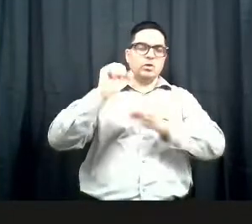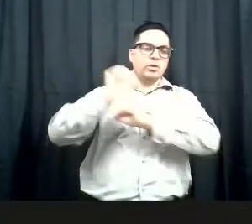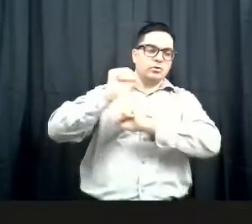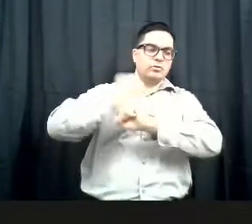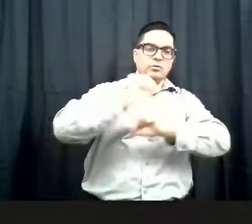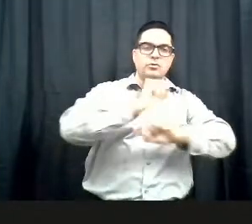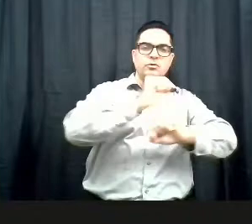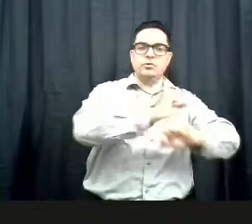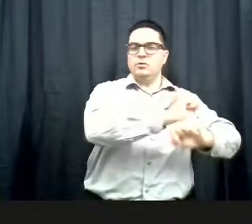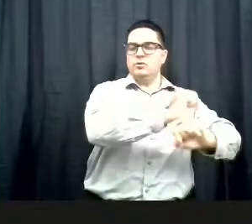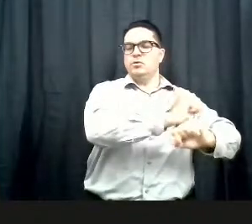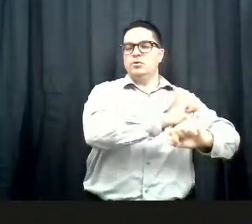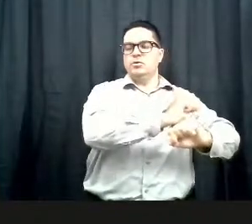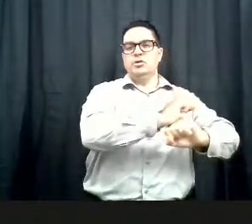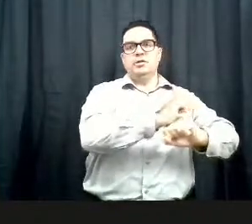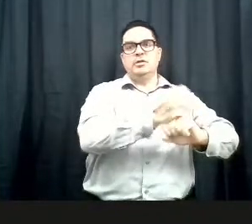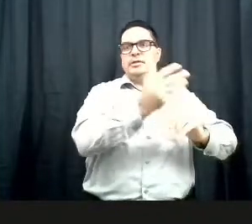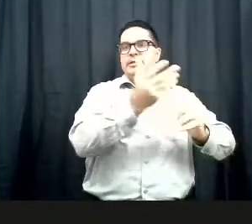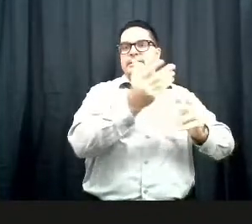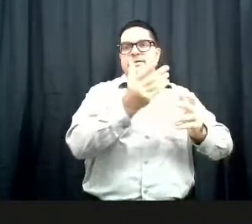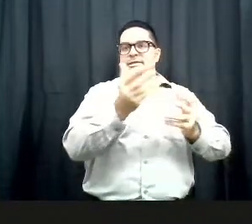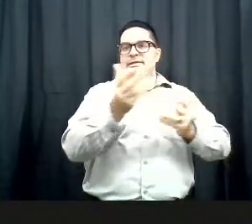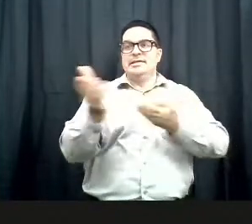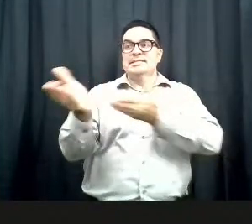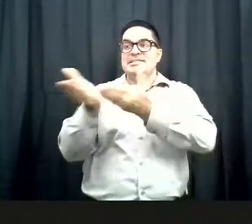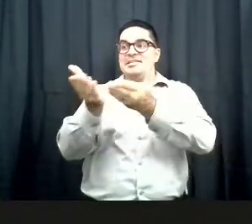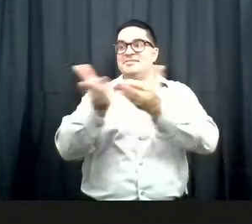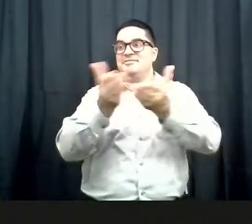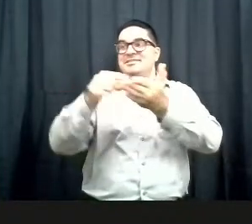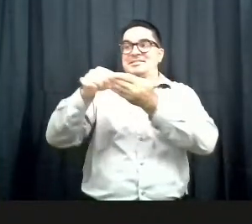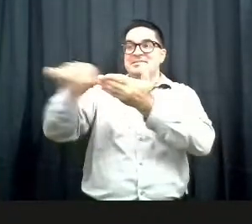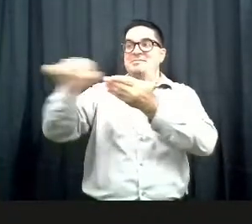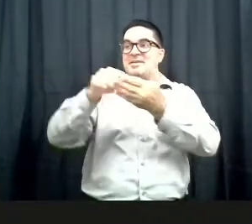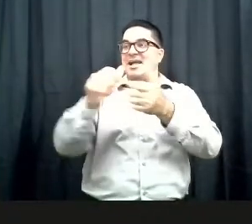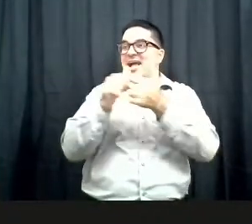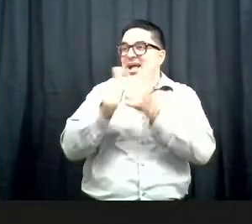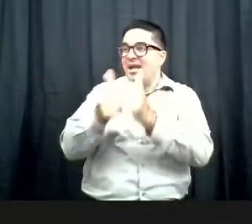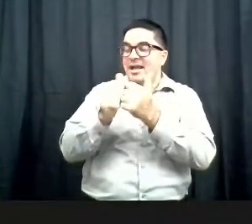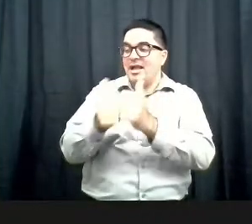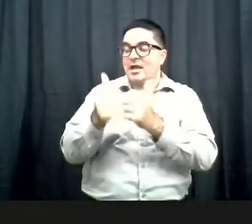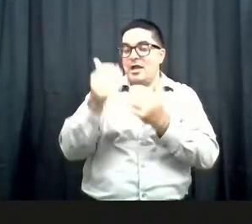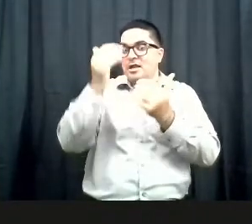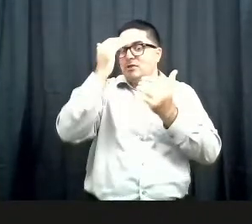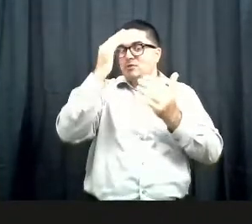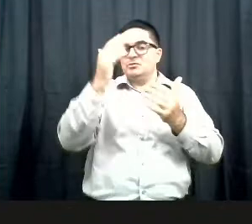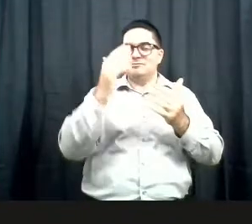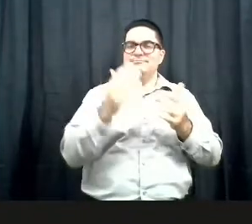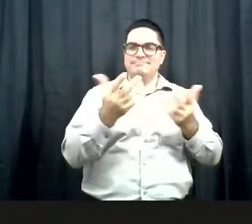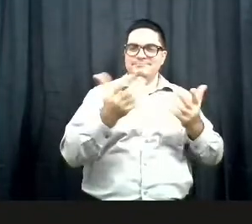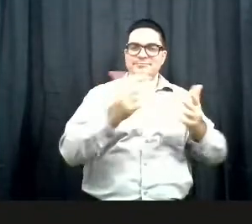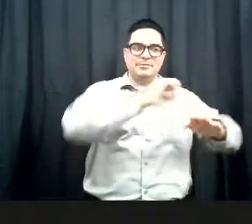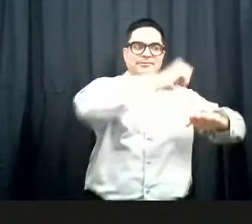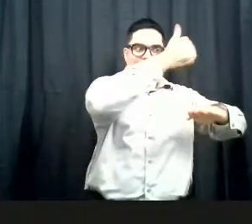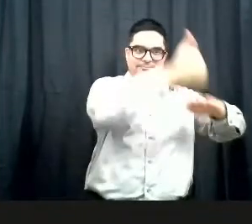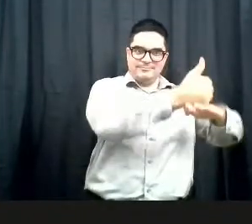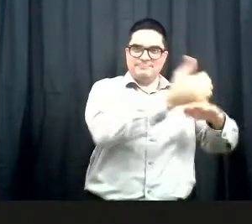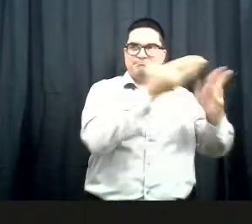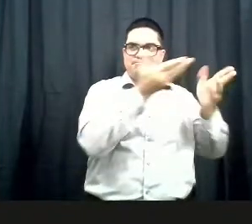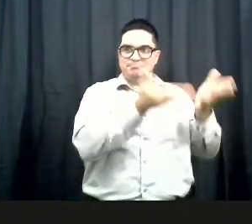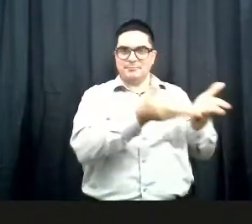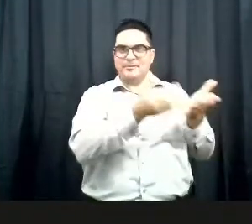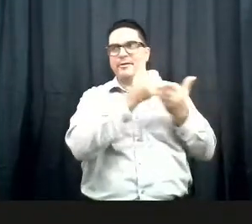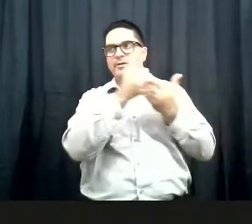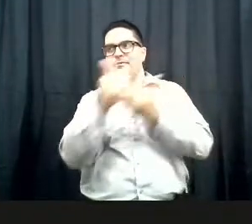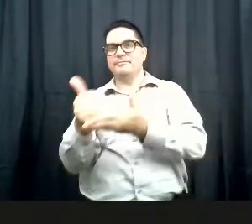how services would have gotten paid at all. And I'm not sure what that would have done to the economy and where we would have been. And